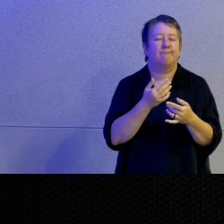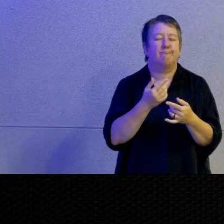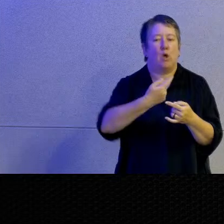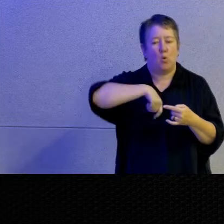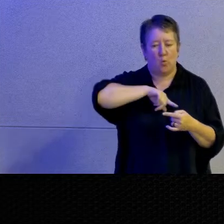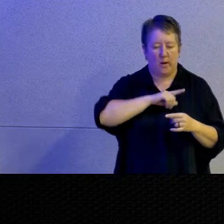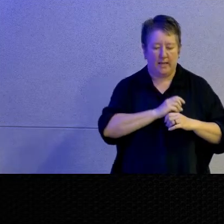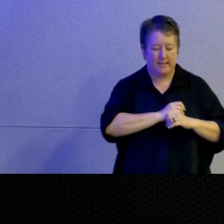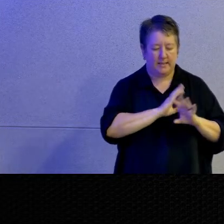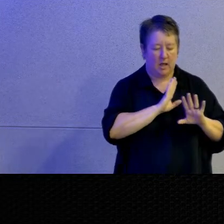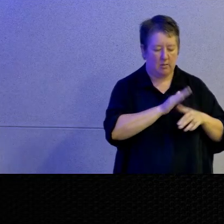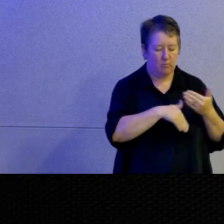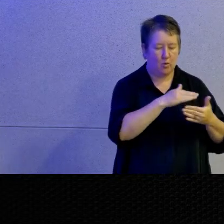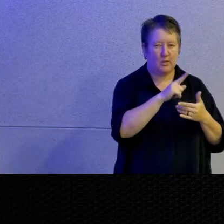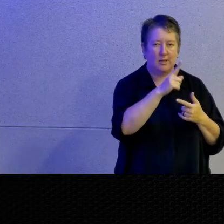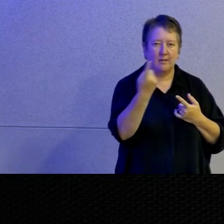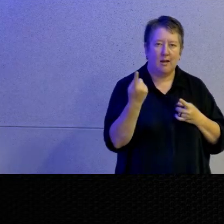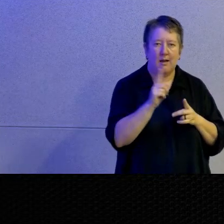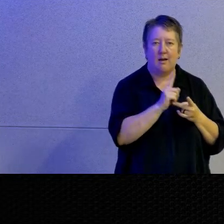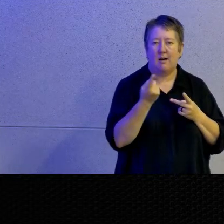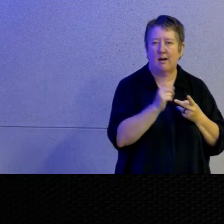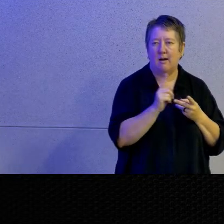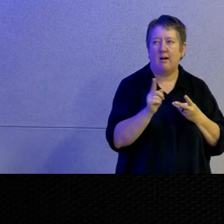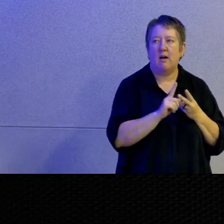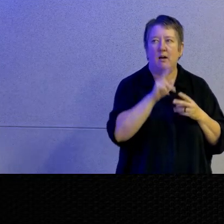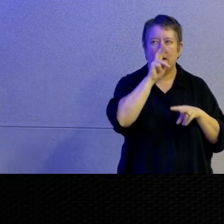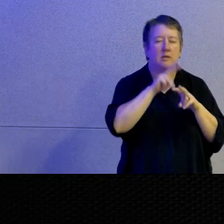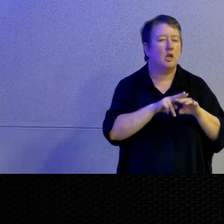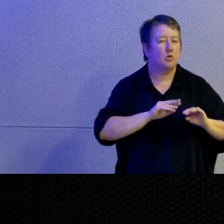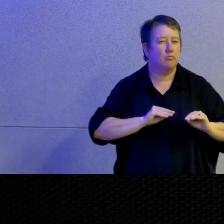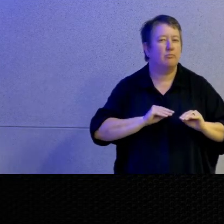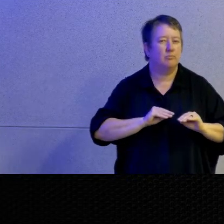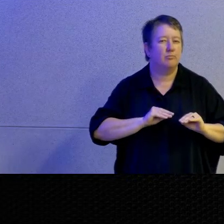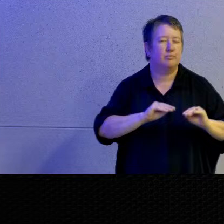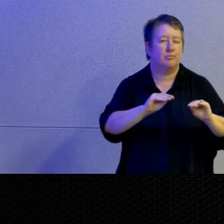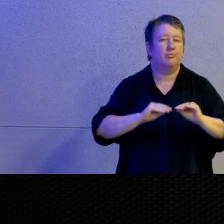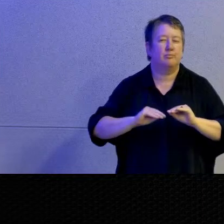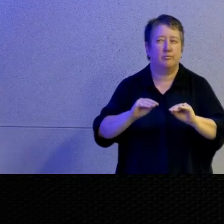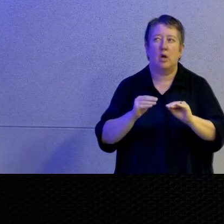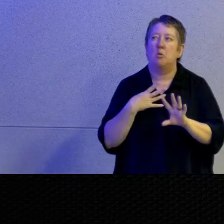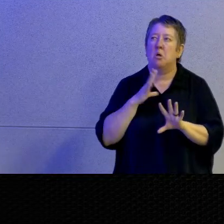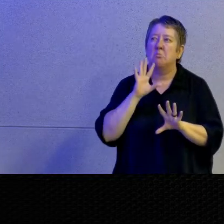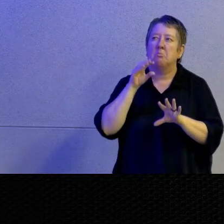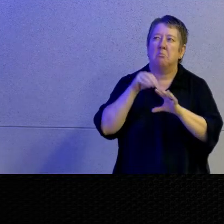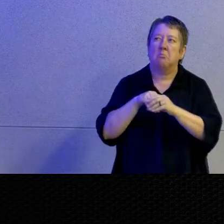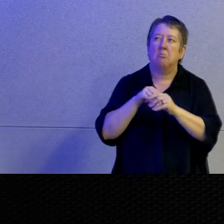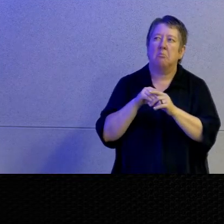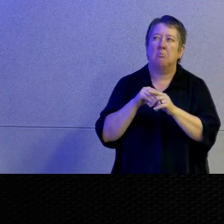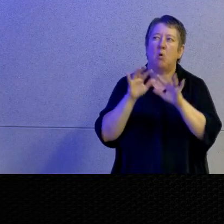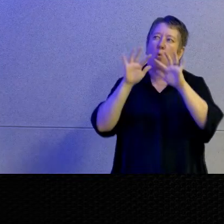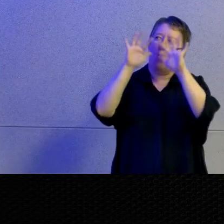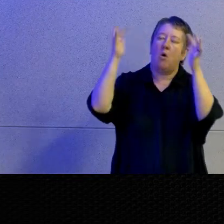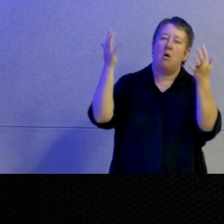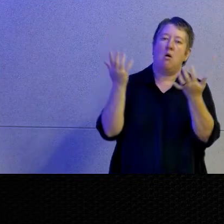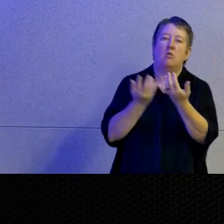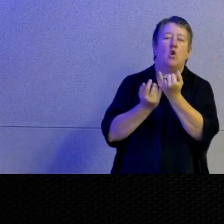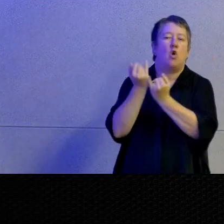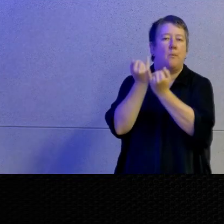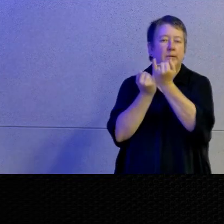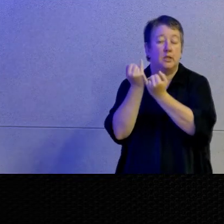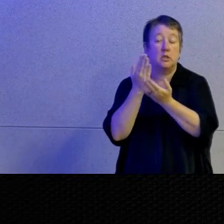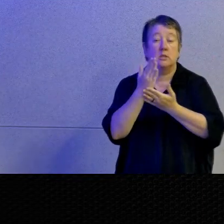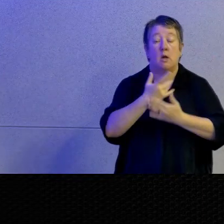trailblazed. And we participated in competition across the world, and some of our